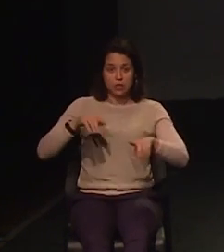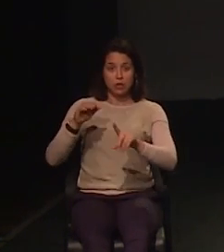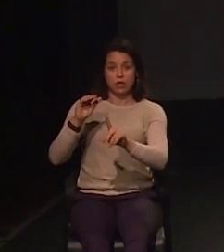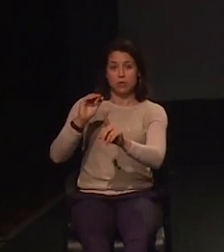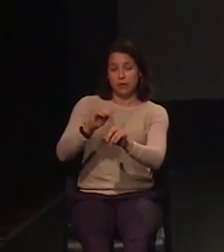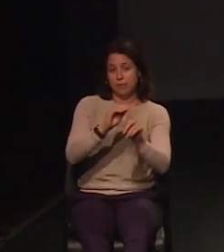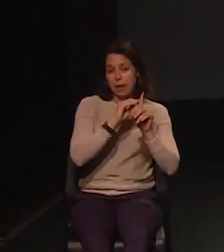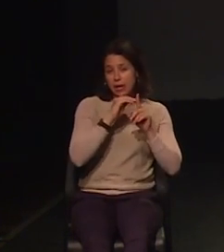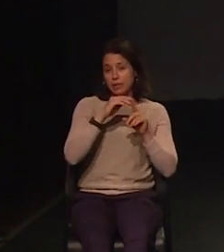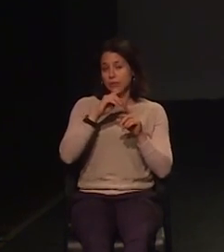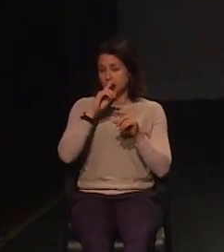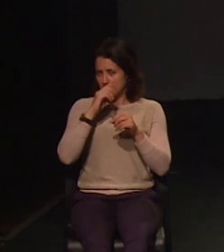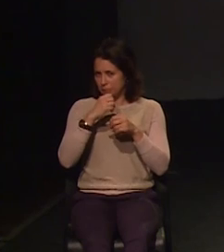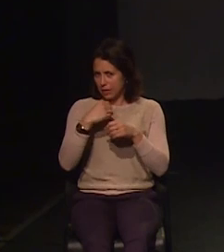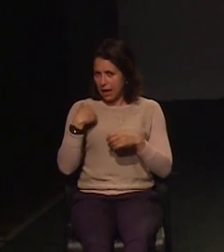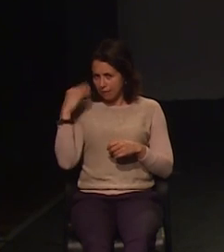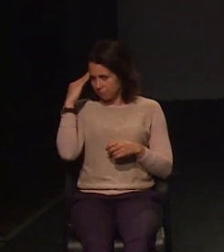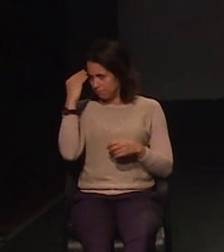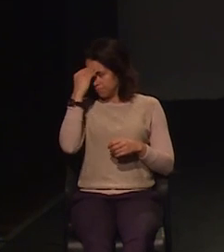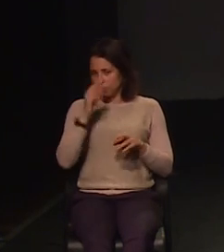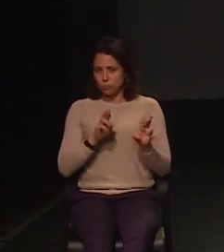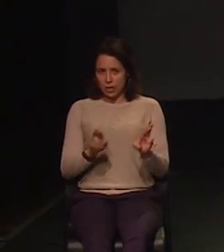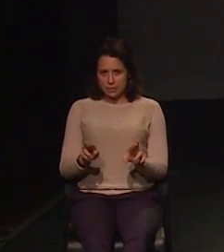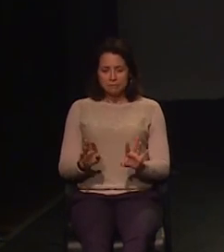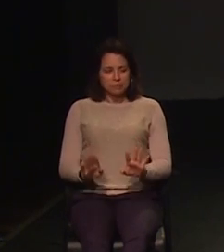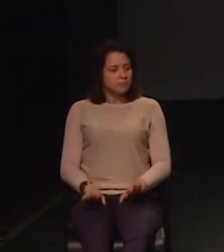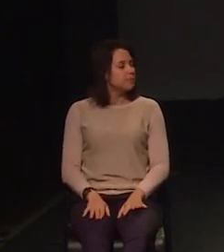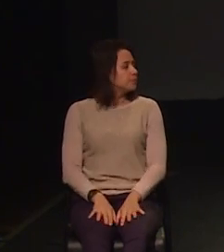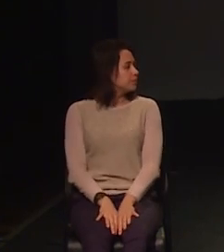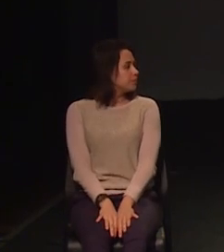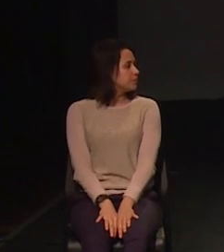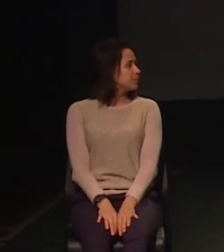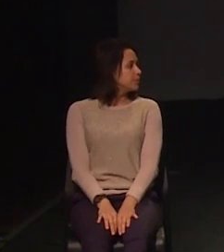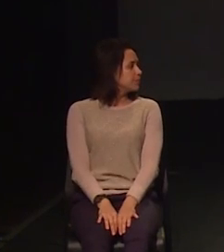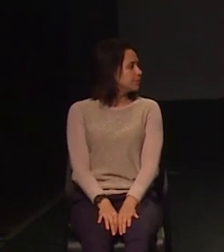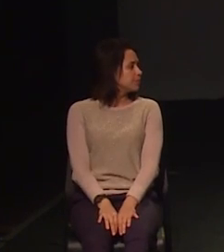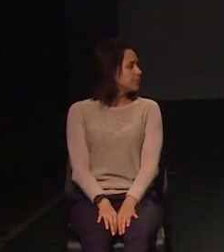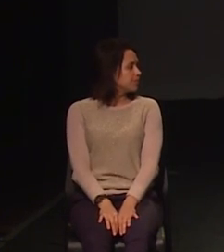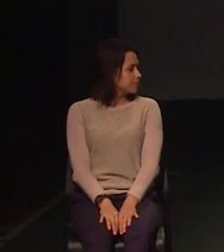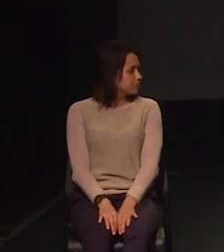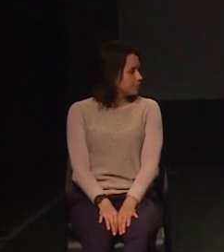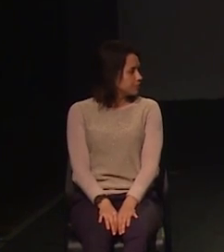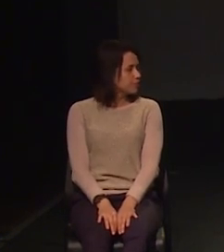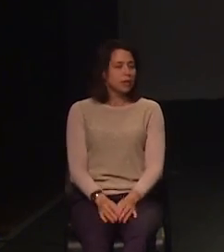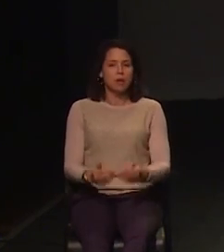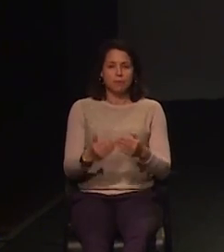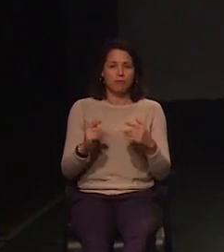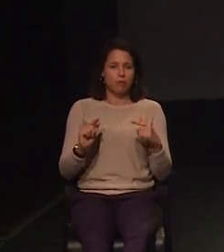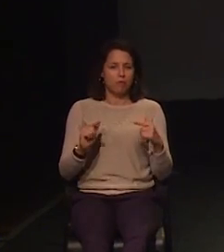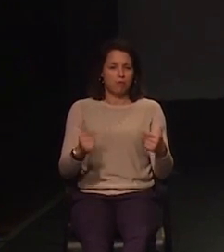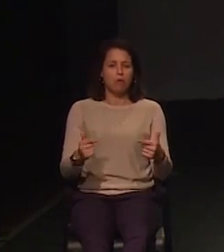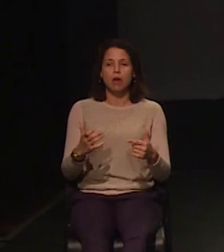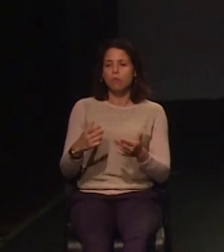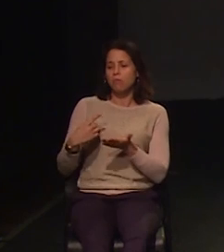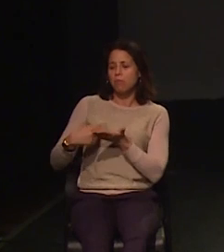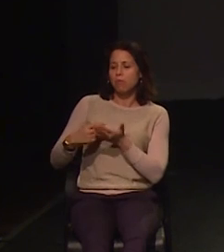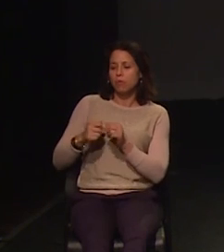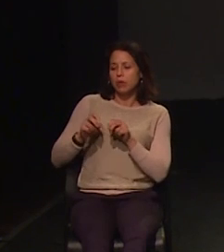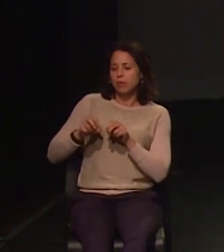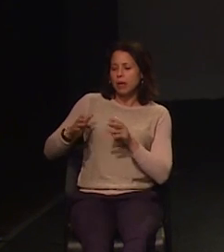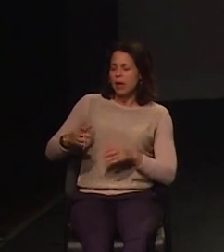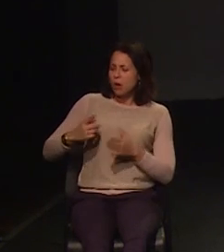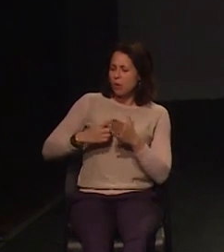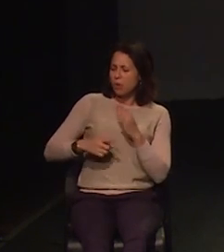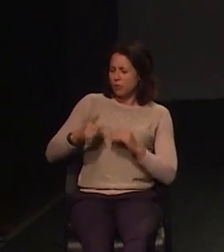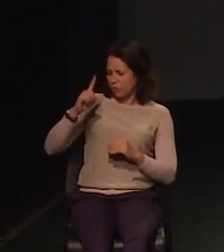before we do that, I'm going to ask each of the panelists just to briefly and succinctly share, what do you think is happening in the future? Like,